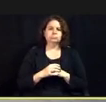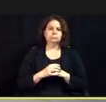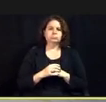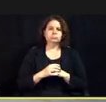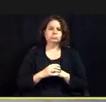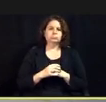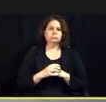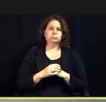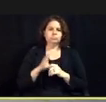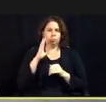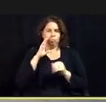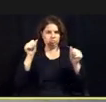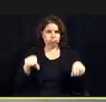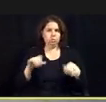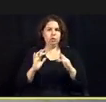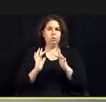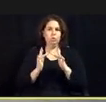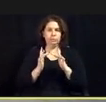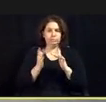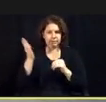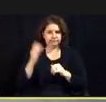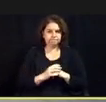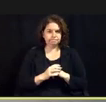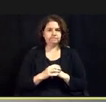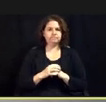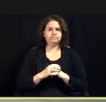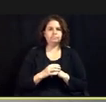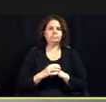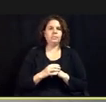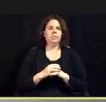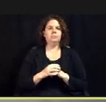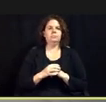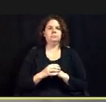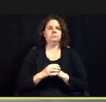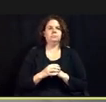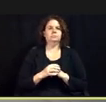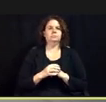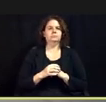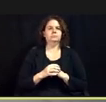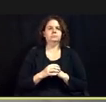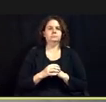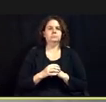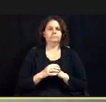and will guide some of our collective decision making. Next, please.